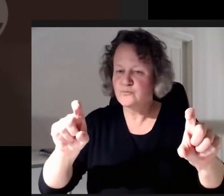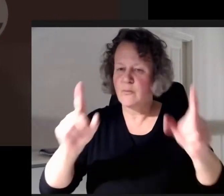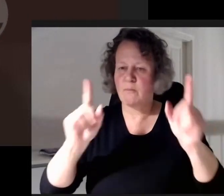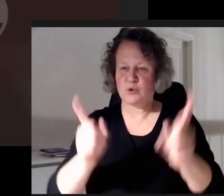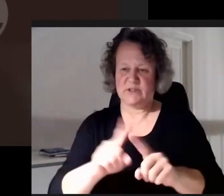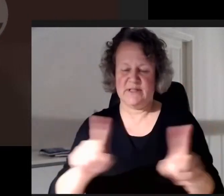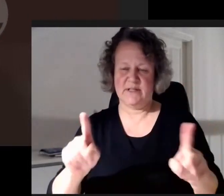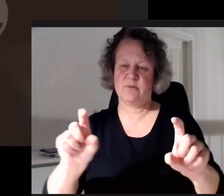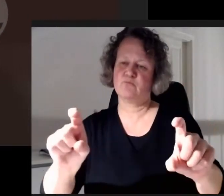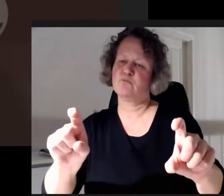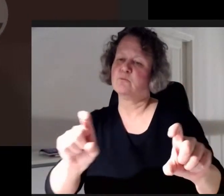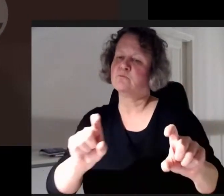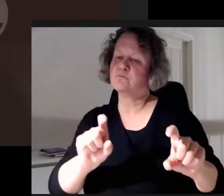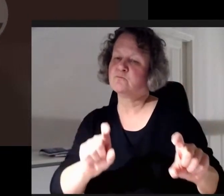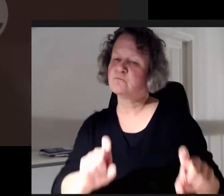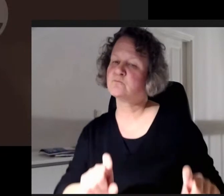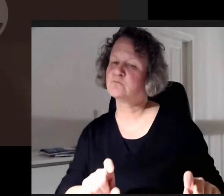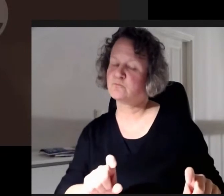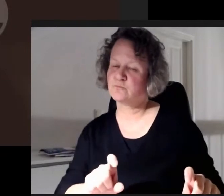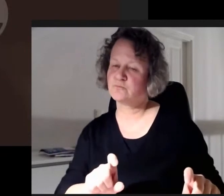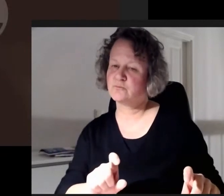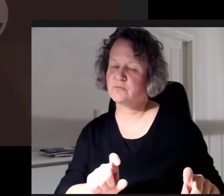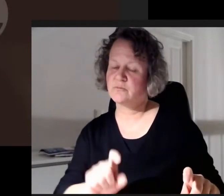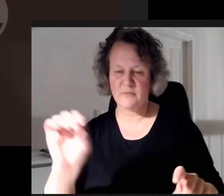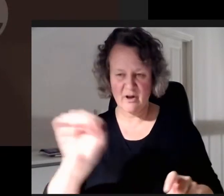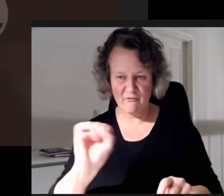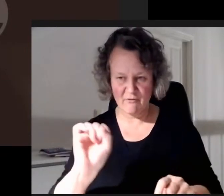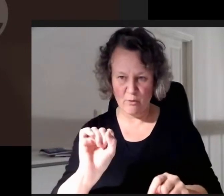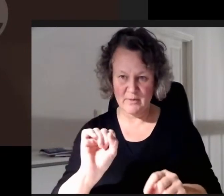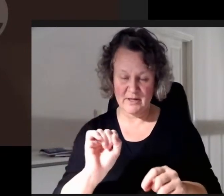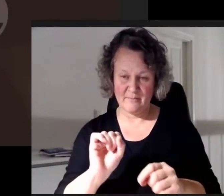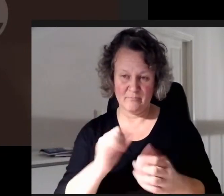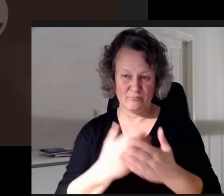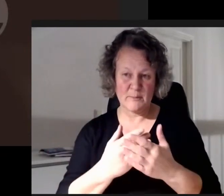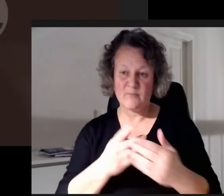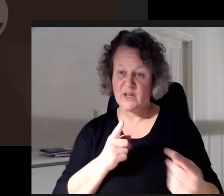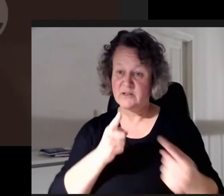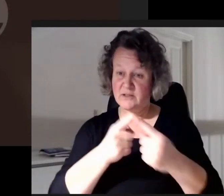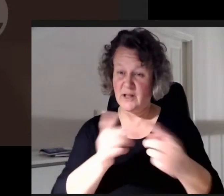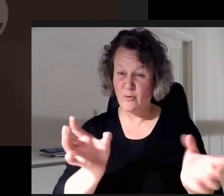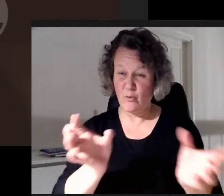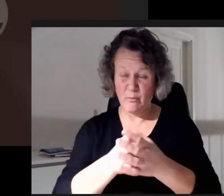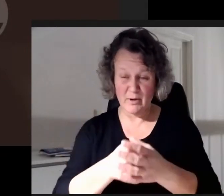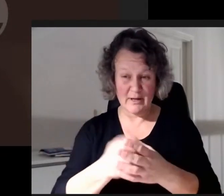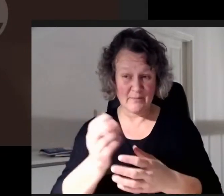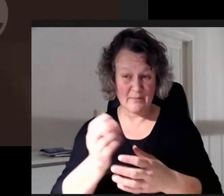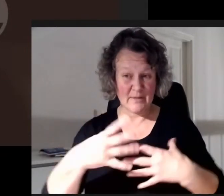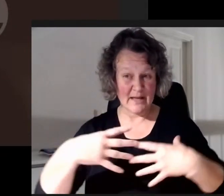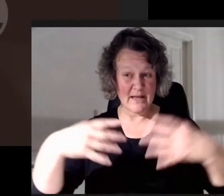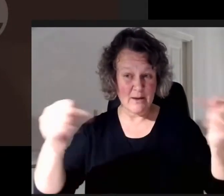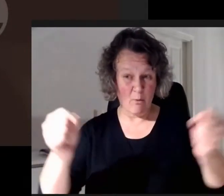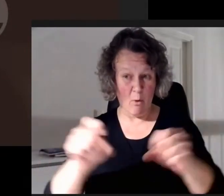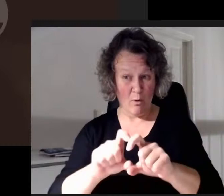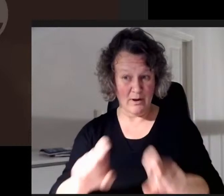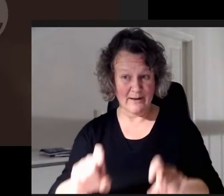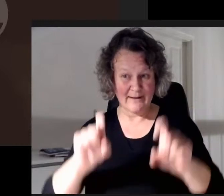the foreground. It does not have to be in the foreground. Why the target group, which